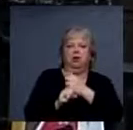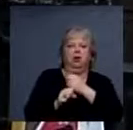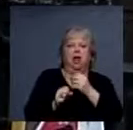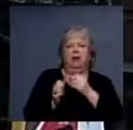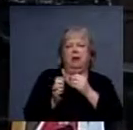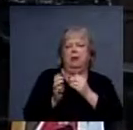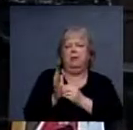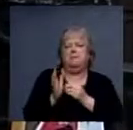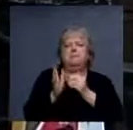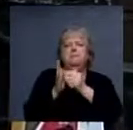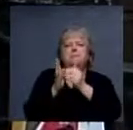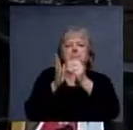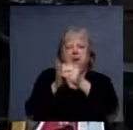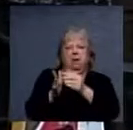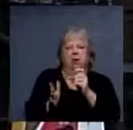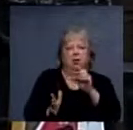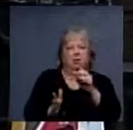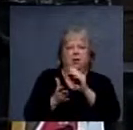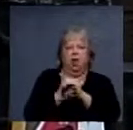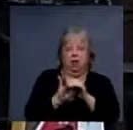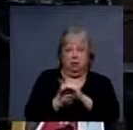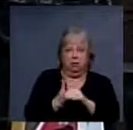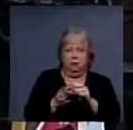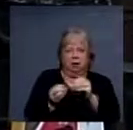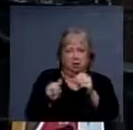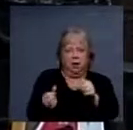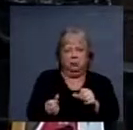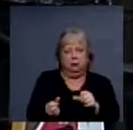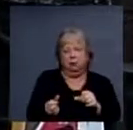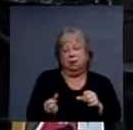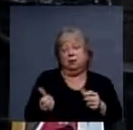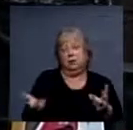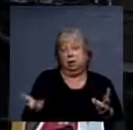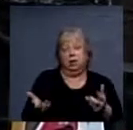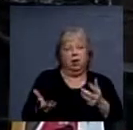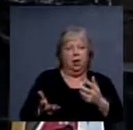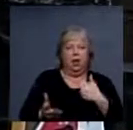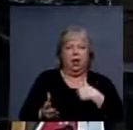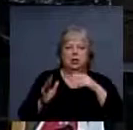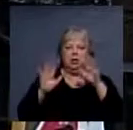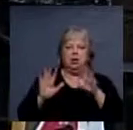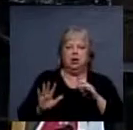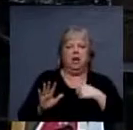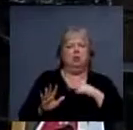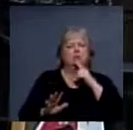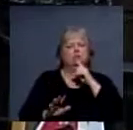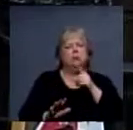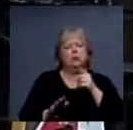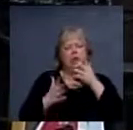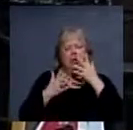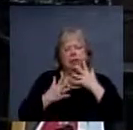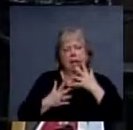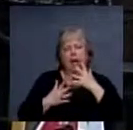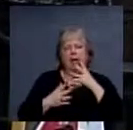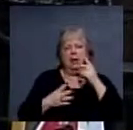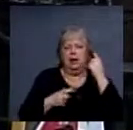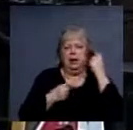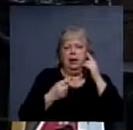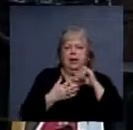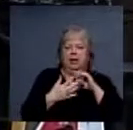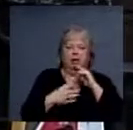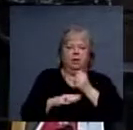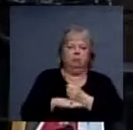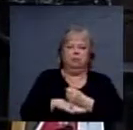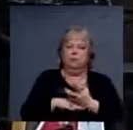and I was Sunday, I was truly saddened thinking we have squandered